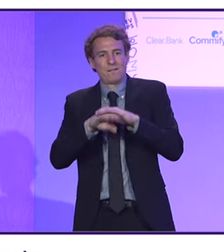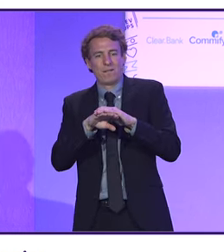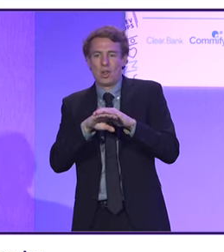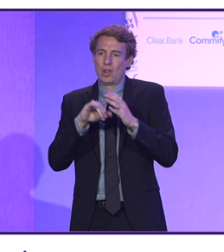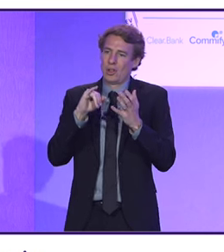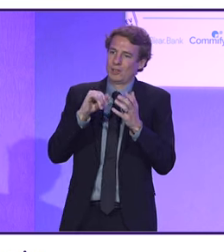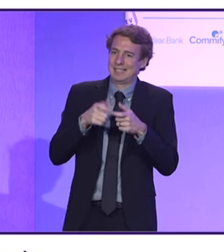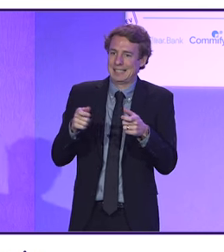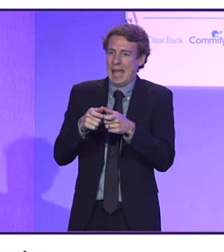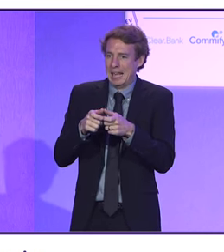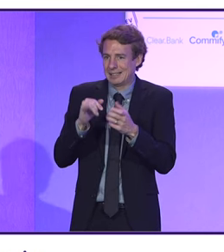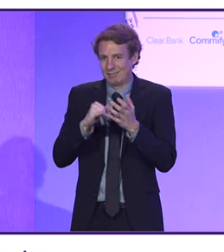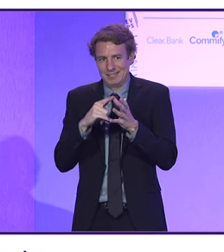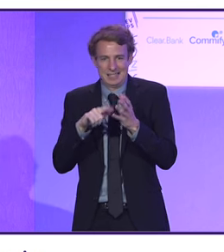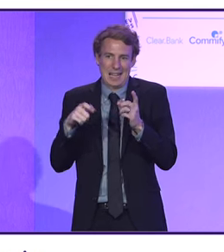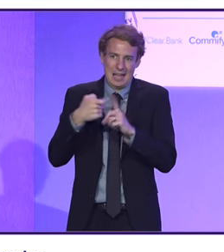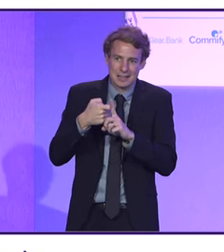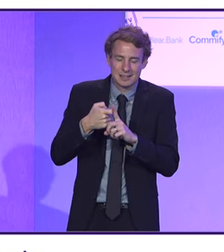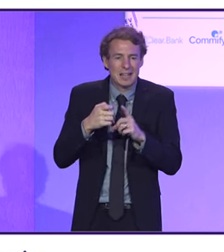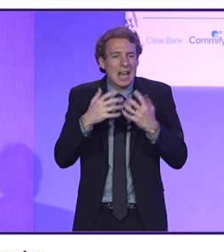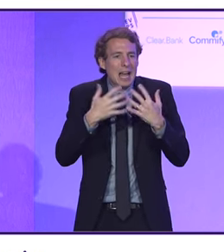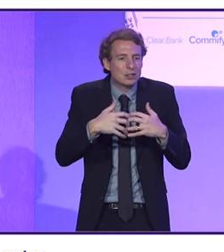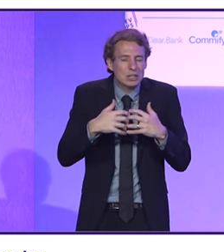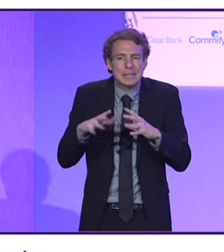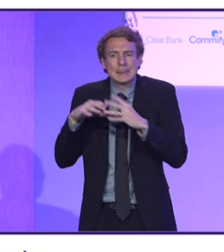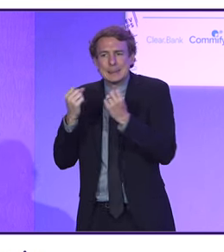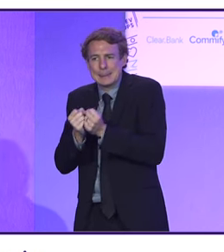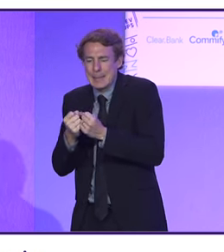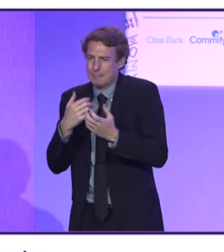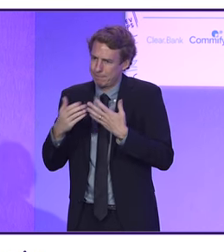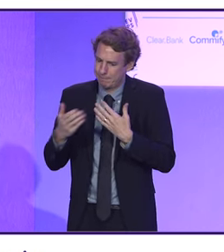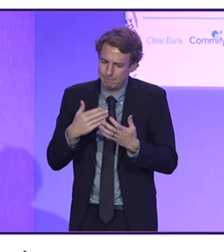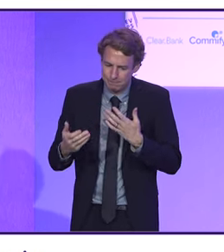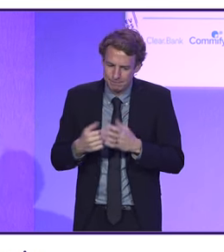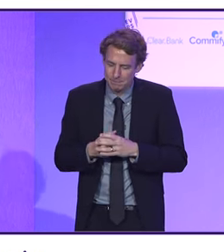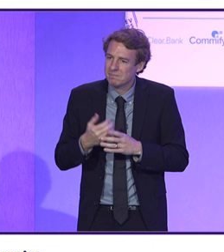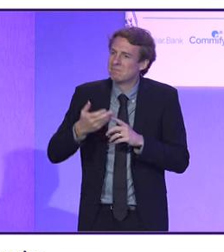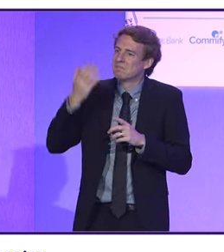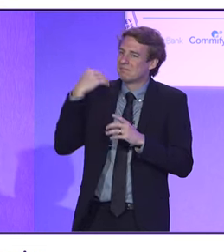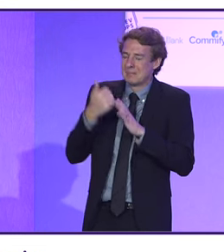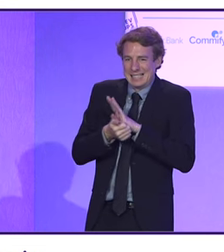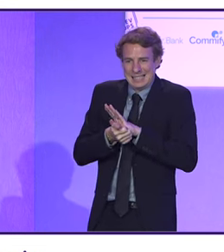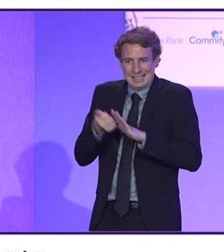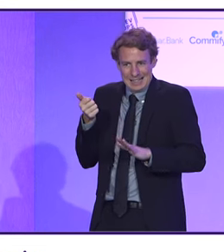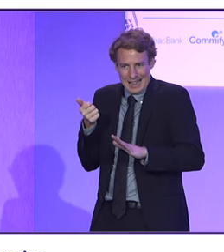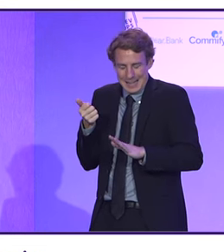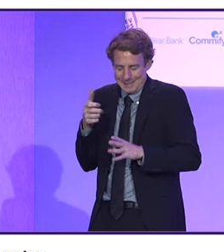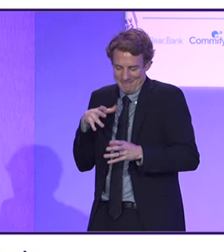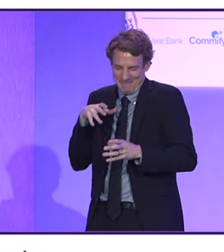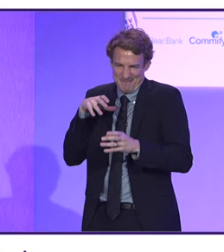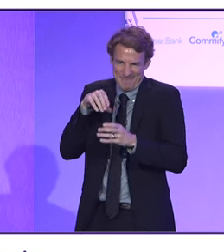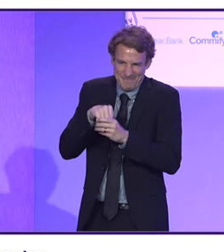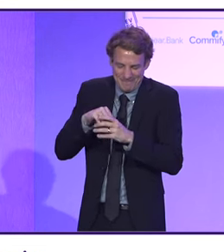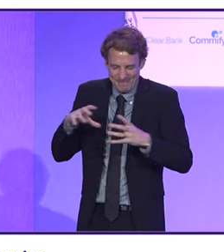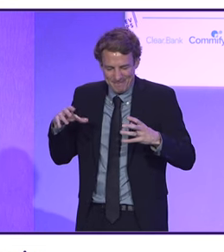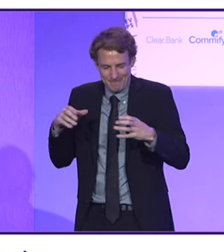stack teams. The idea here is we've taken that silo of skill set and experience and we've put it together around the